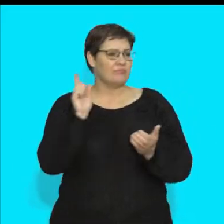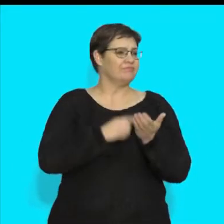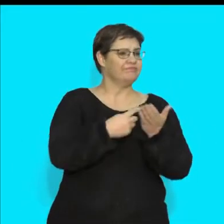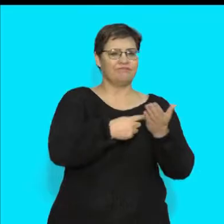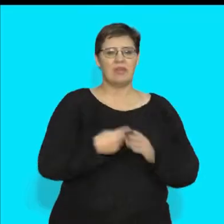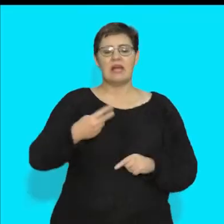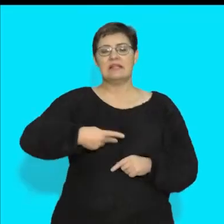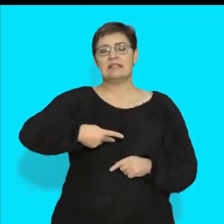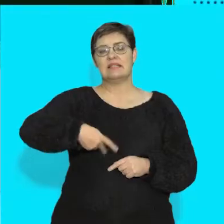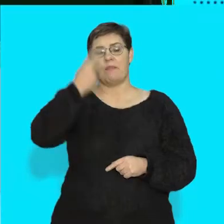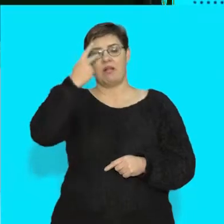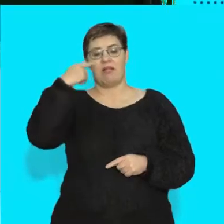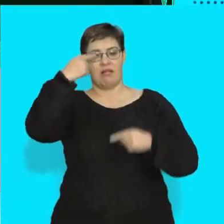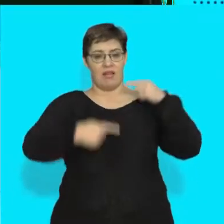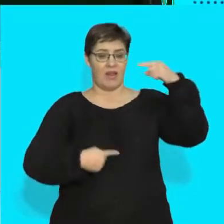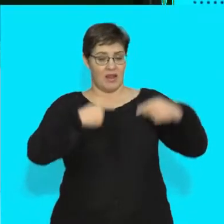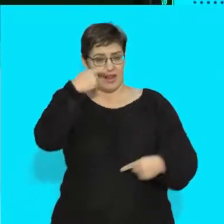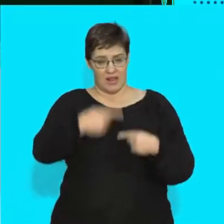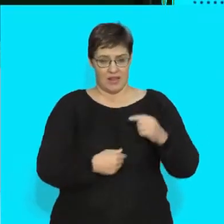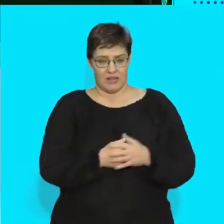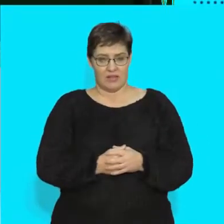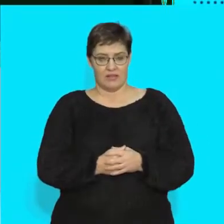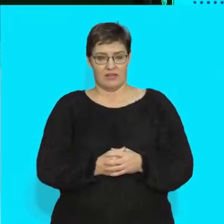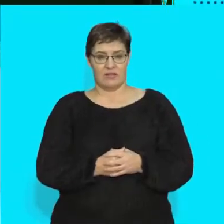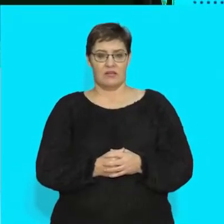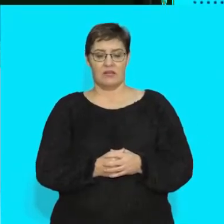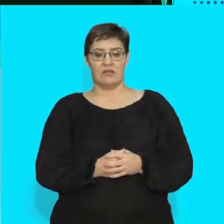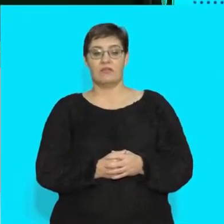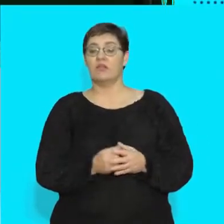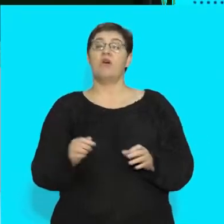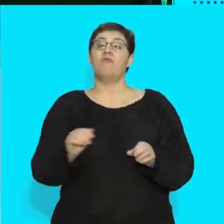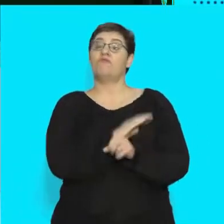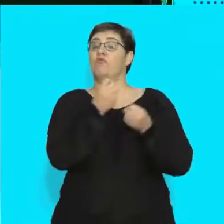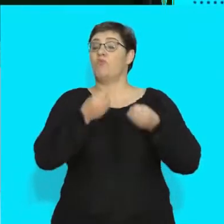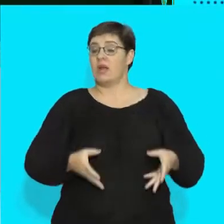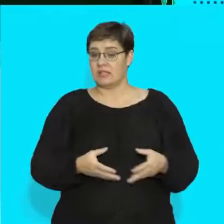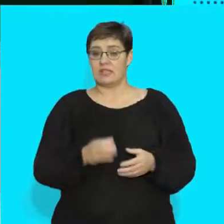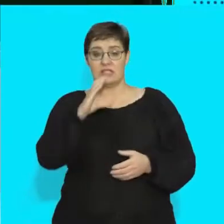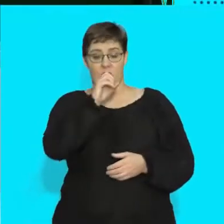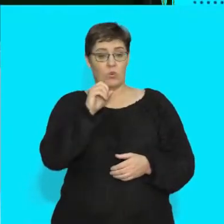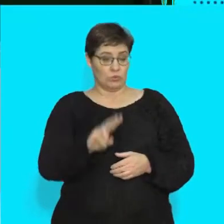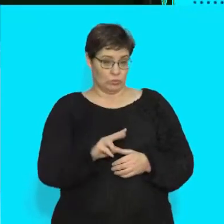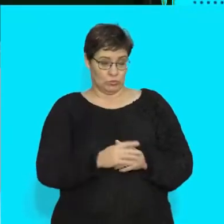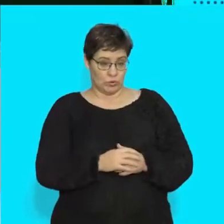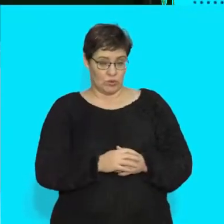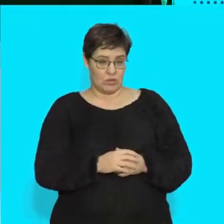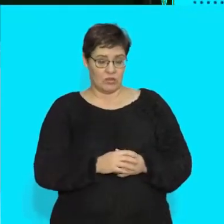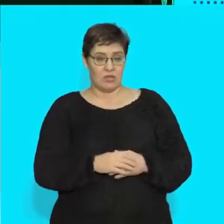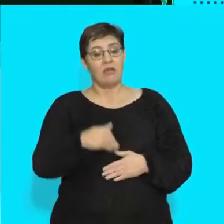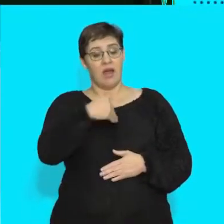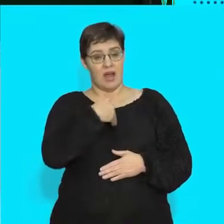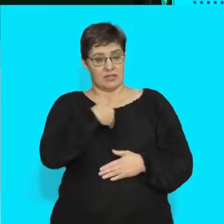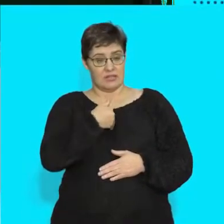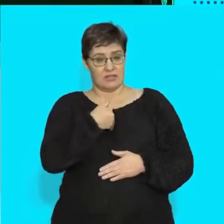so when we talk about a double circulation, the blood filled with wastes, carbon dioxide in this